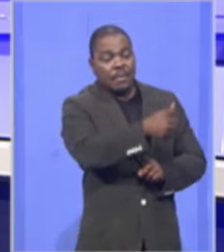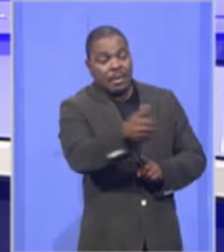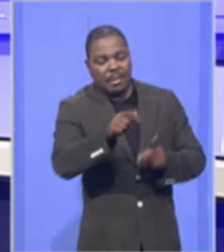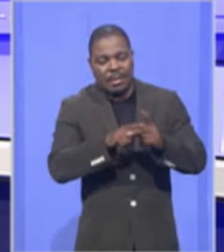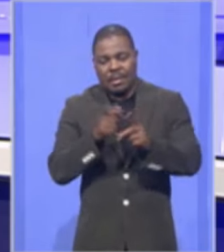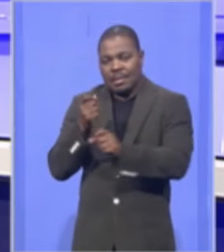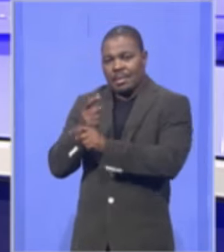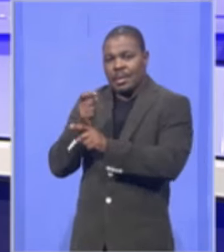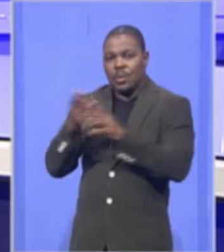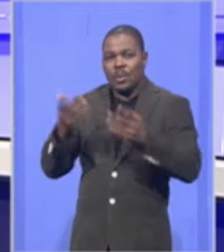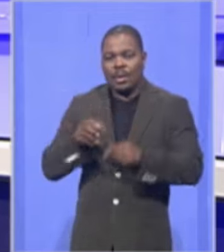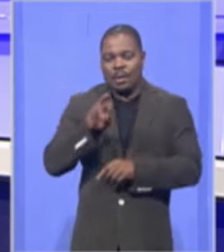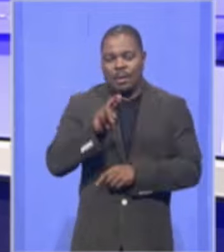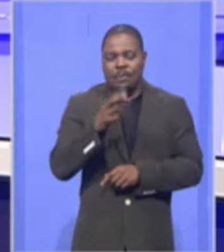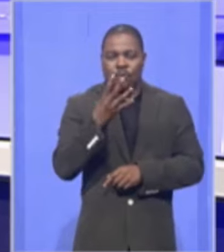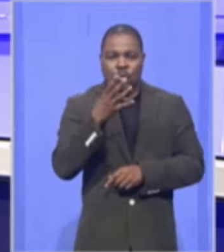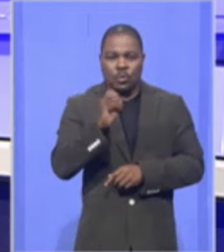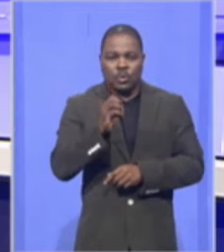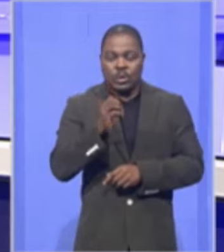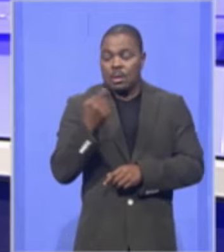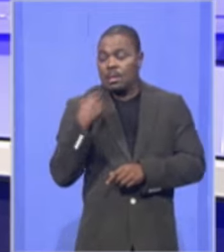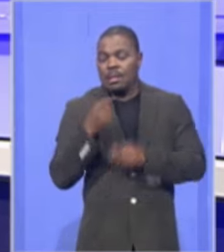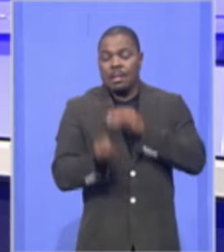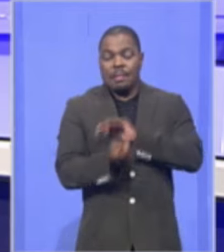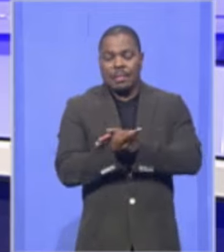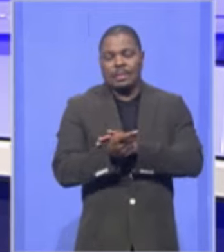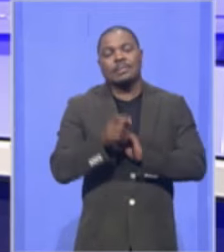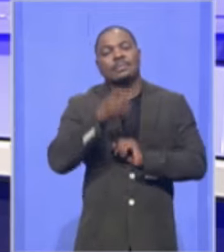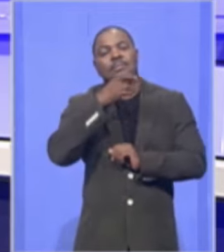tekisi kwa tseleng ya R40 ka la Matlhatso.